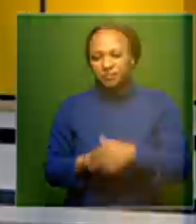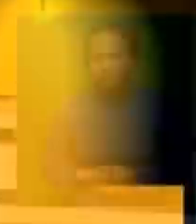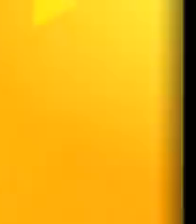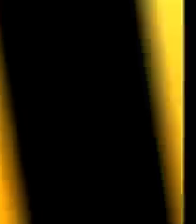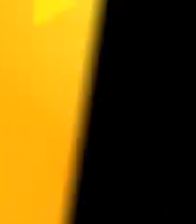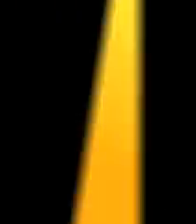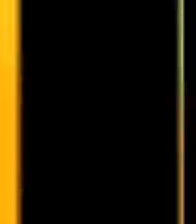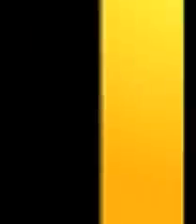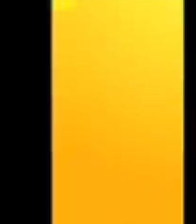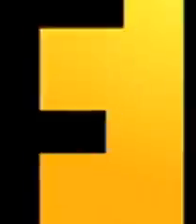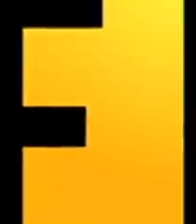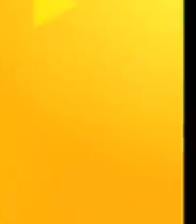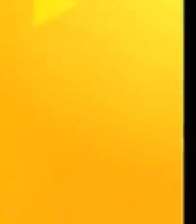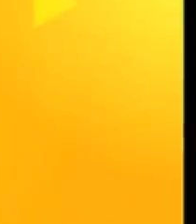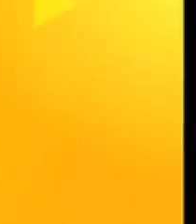Thank you.